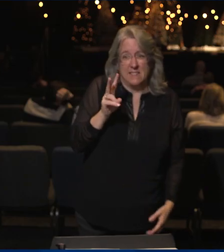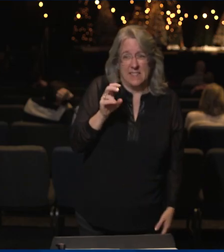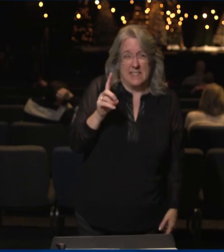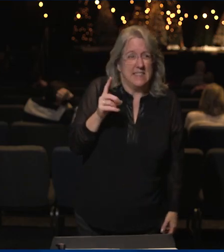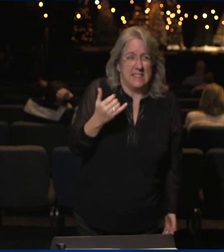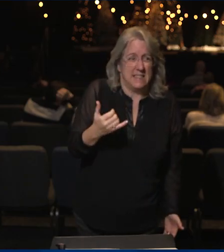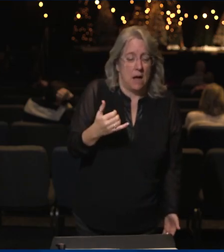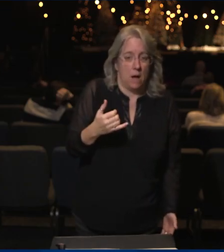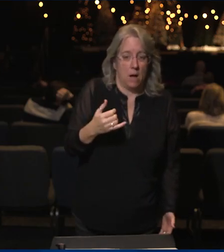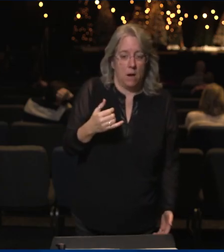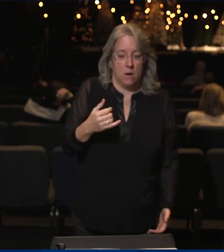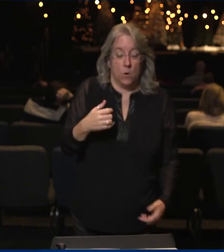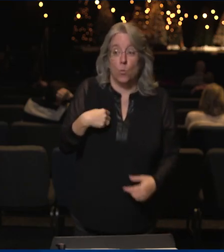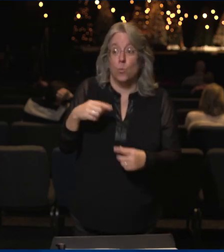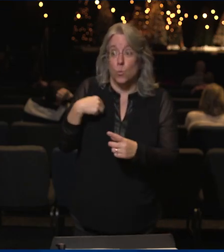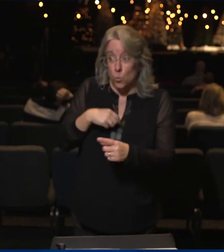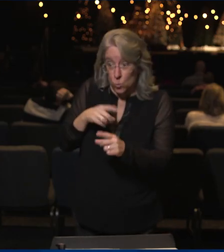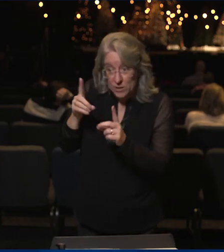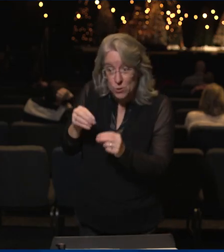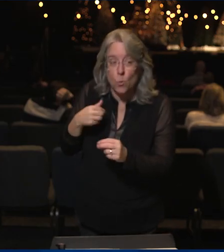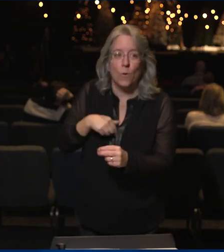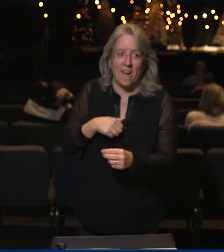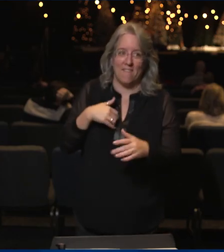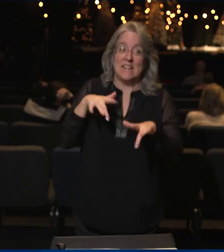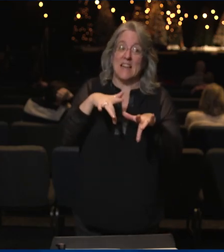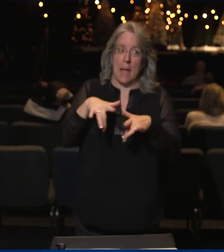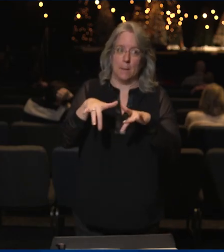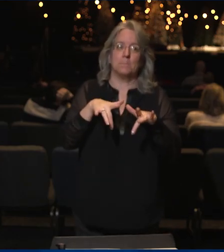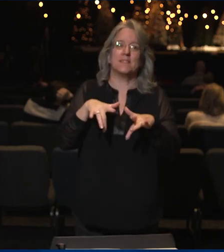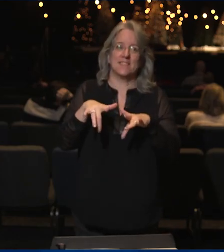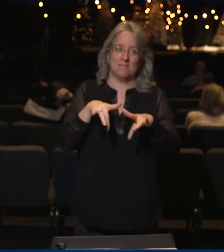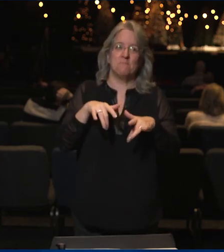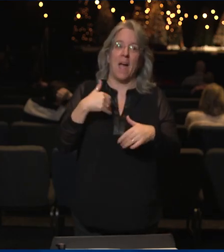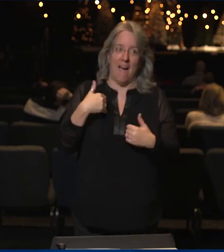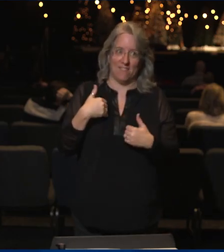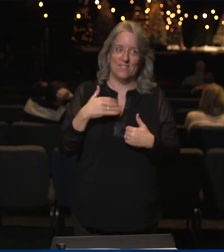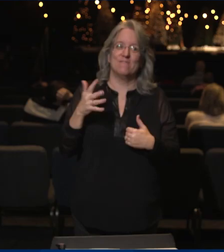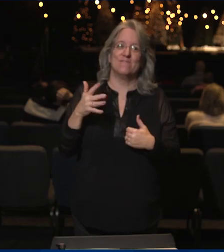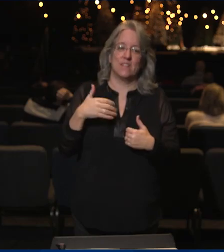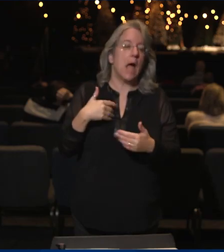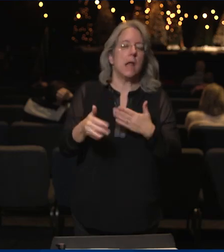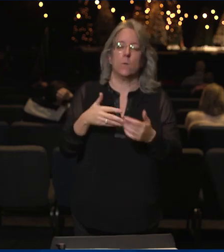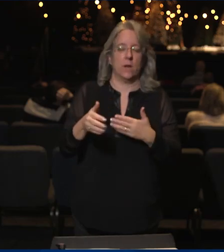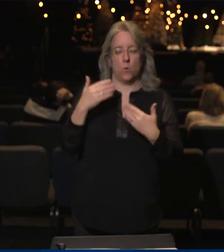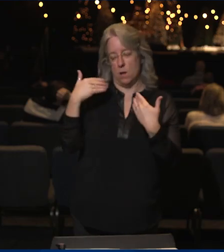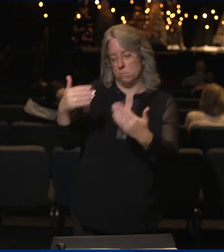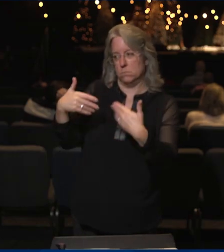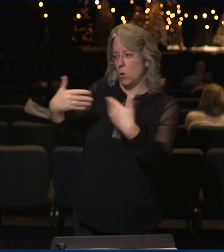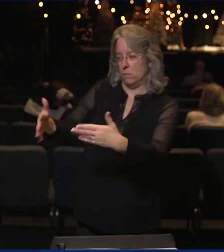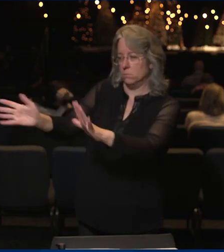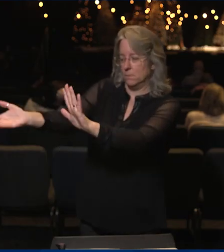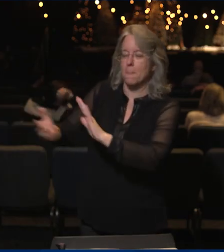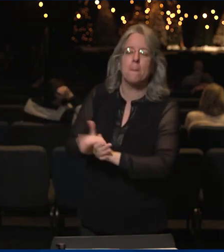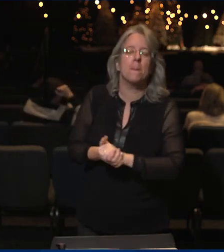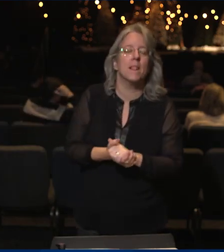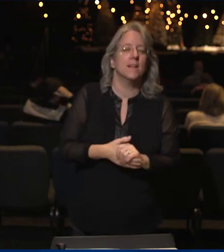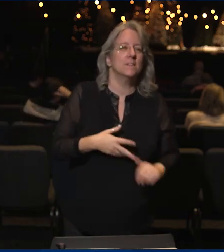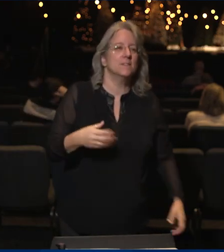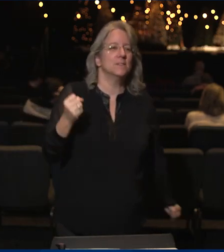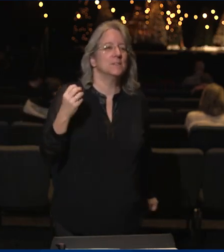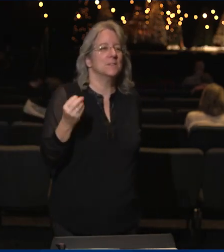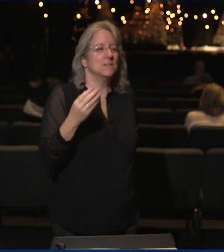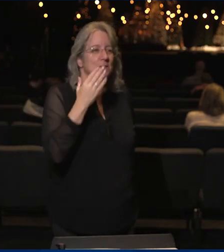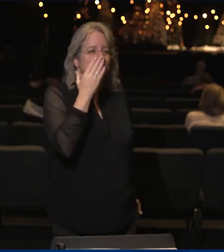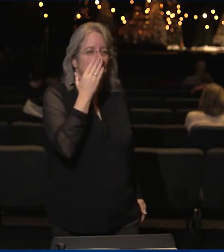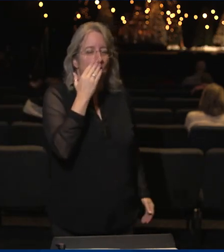though. We did. And tapes. Found a lot of cassette tapes. Anyway, go ahead. So we came